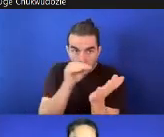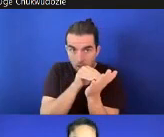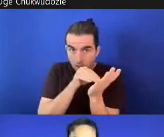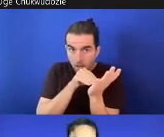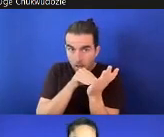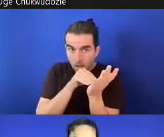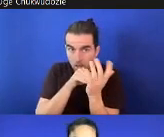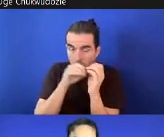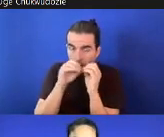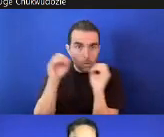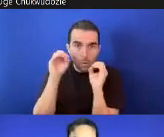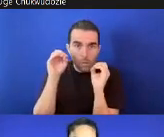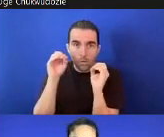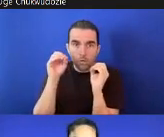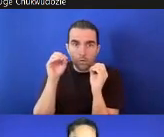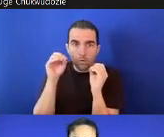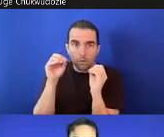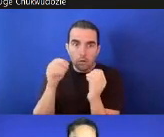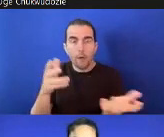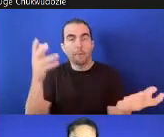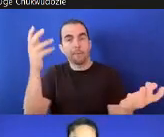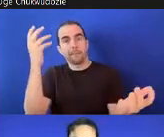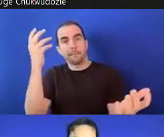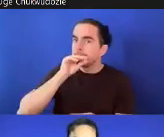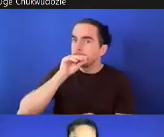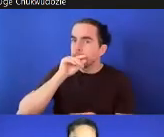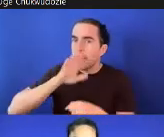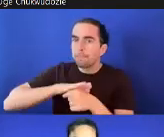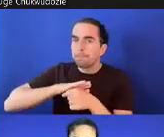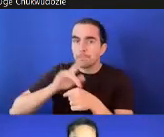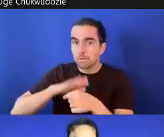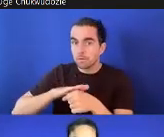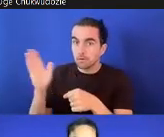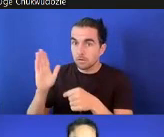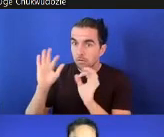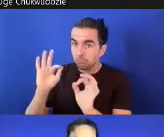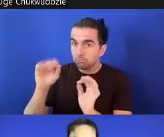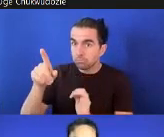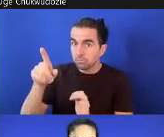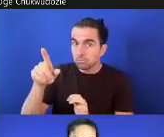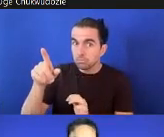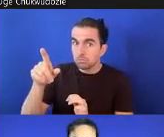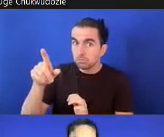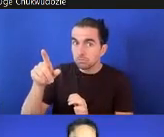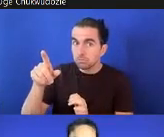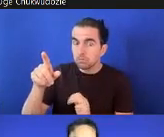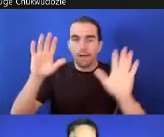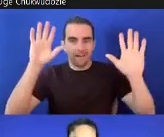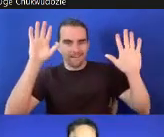Mr. So-so-and-so was abusing so-so-and-so, or I reported that. So like I was